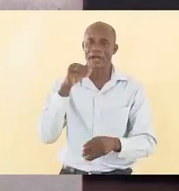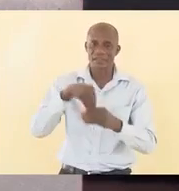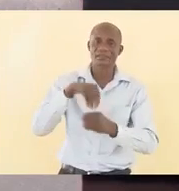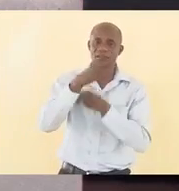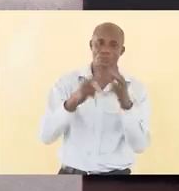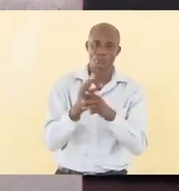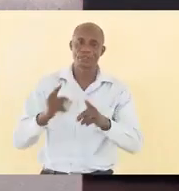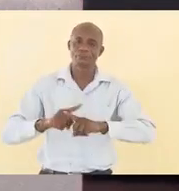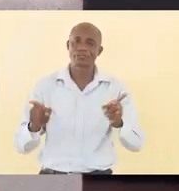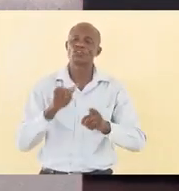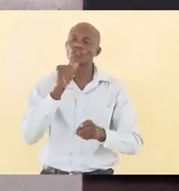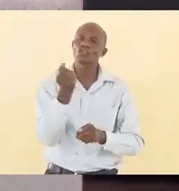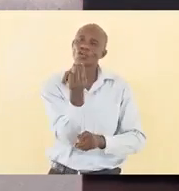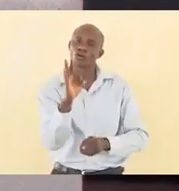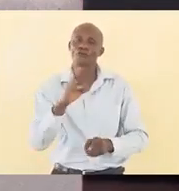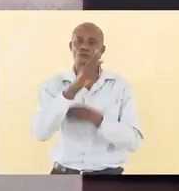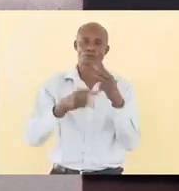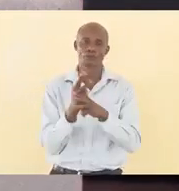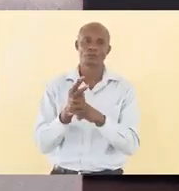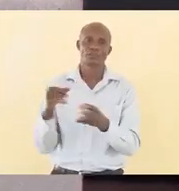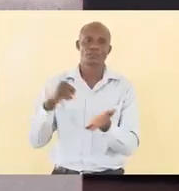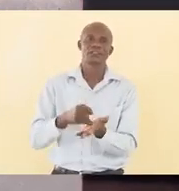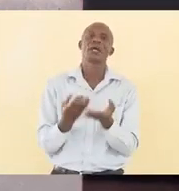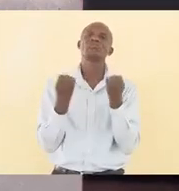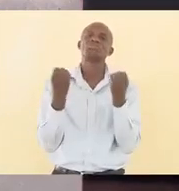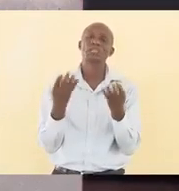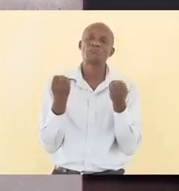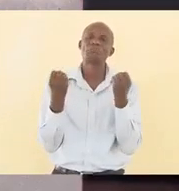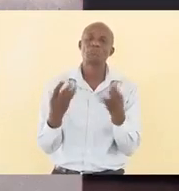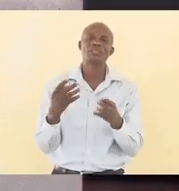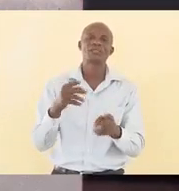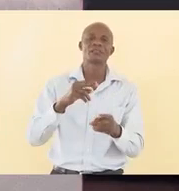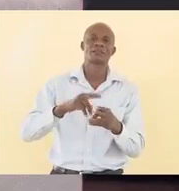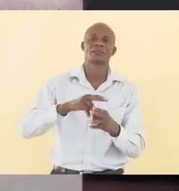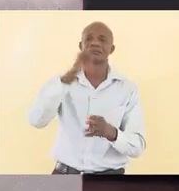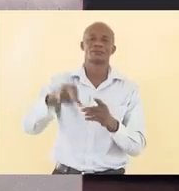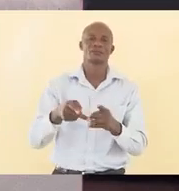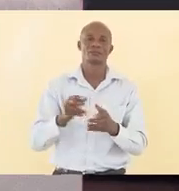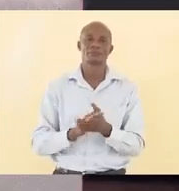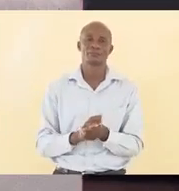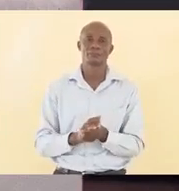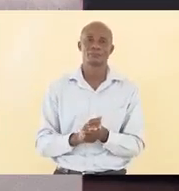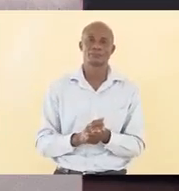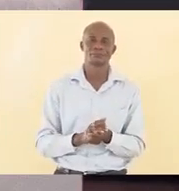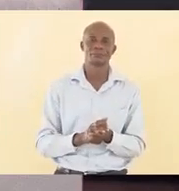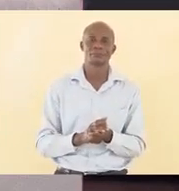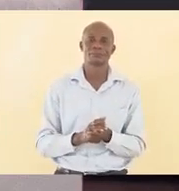the world, but not of the world. It has many, many implications for us.